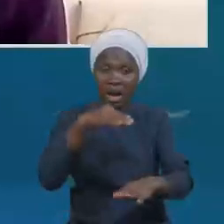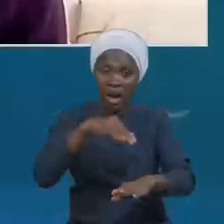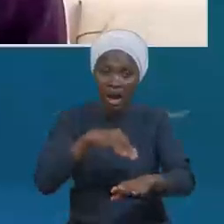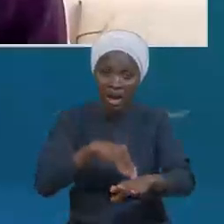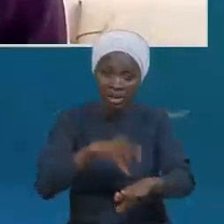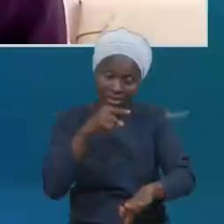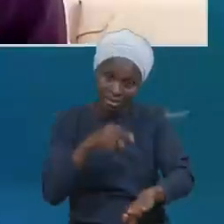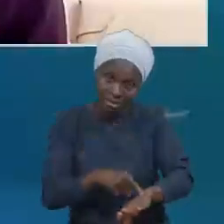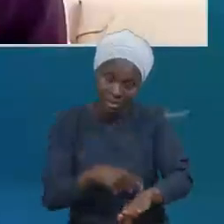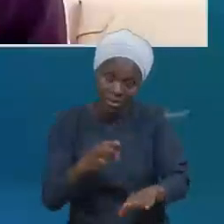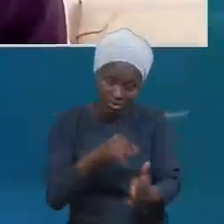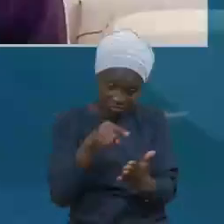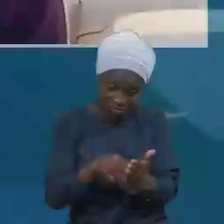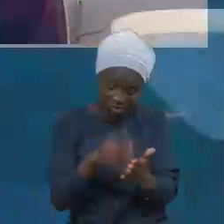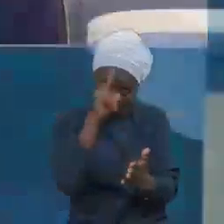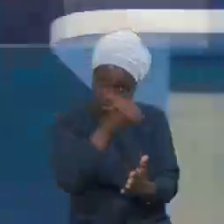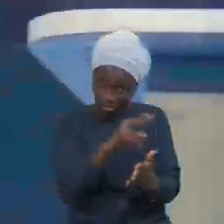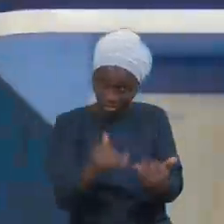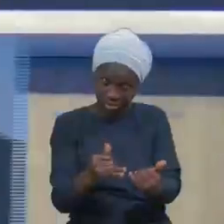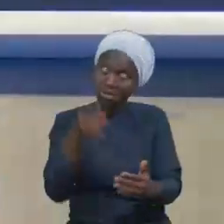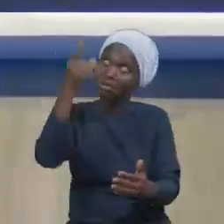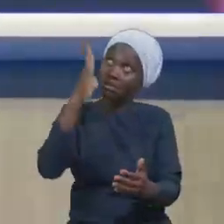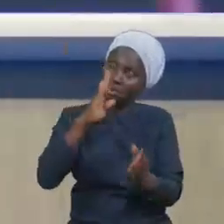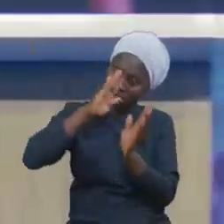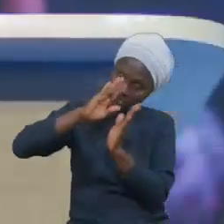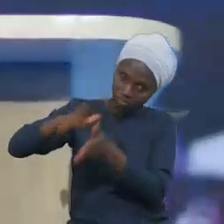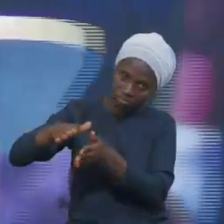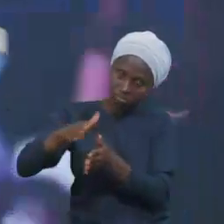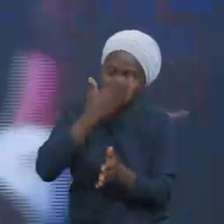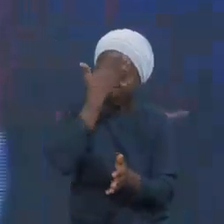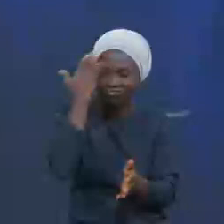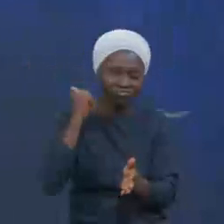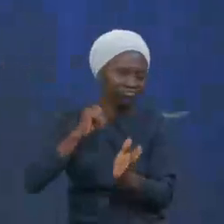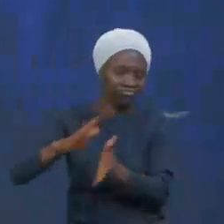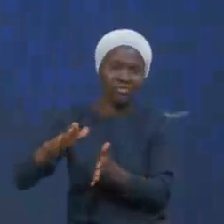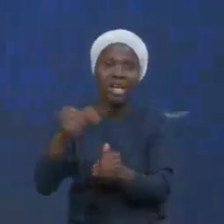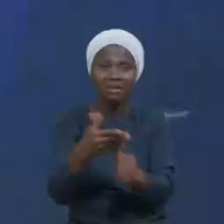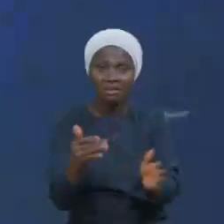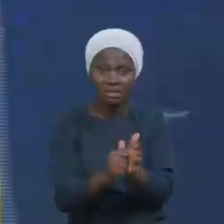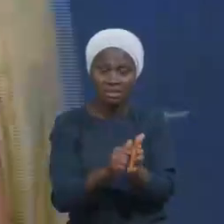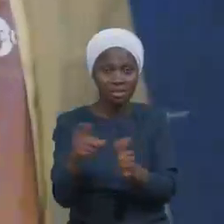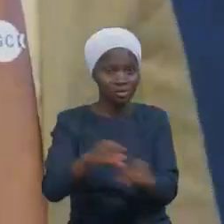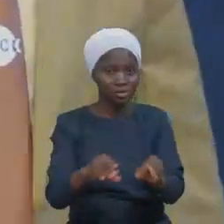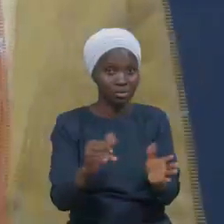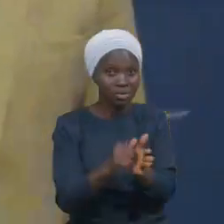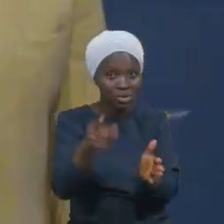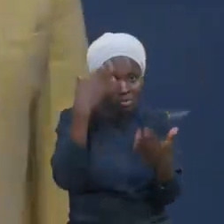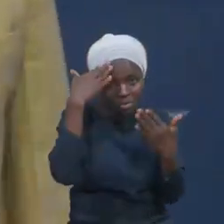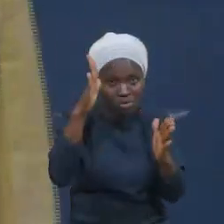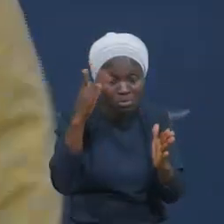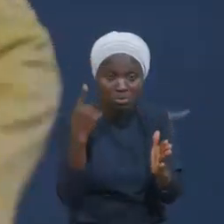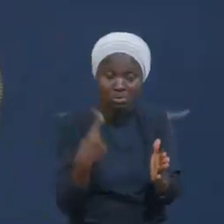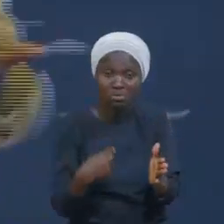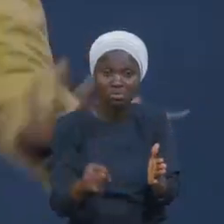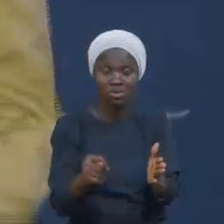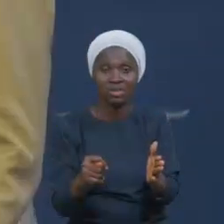ignorance God winked at. Everything you've done, you didn't know the cost of what you are